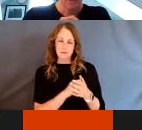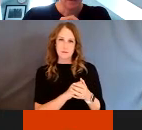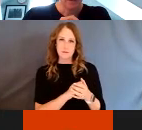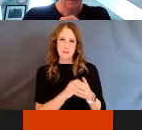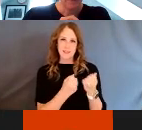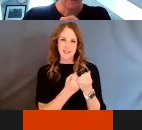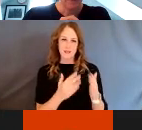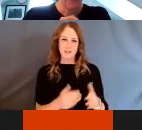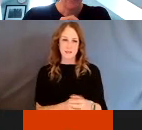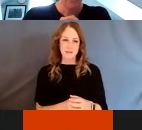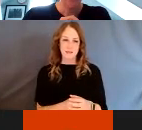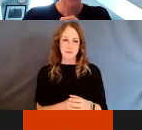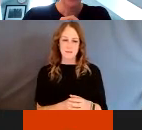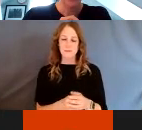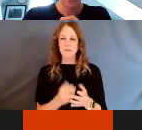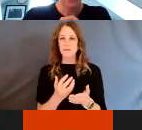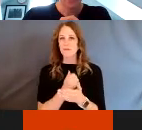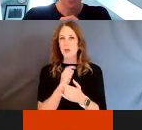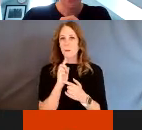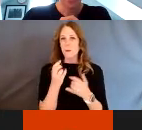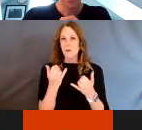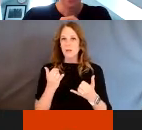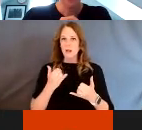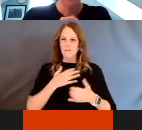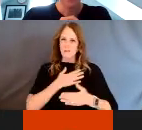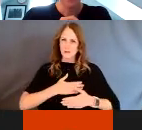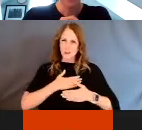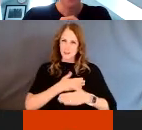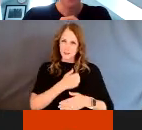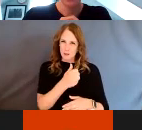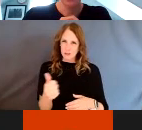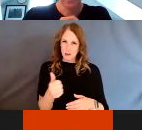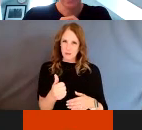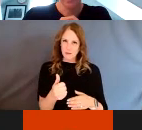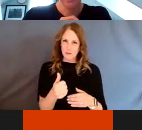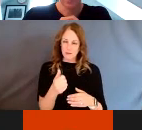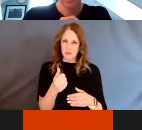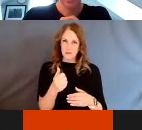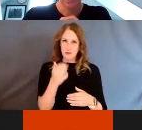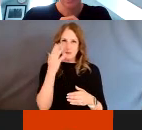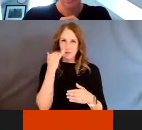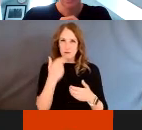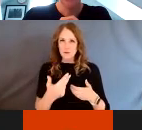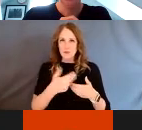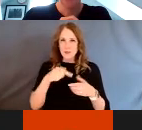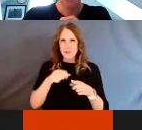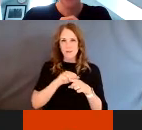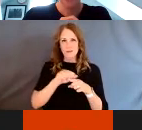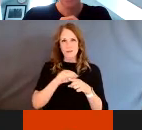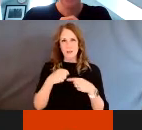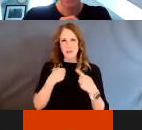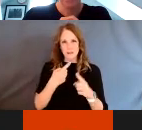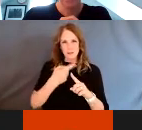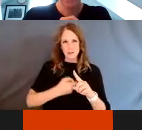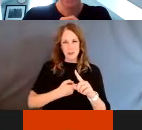Taking a moment here to appreciate yourself for being in this training this month and for all